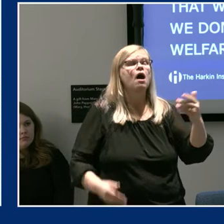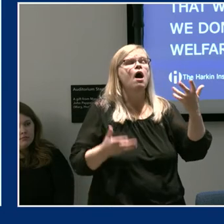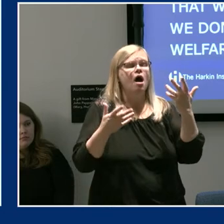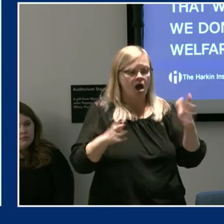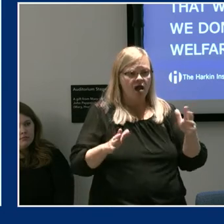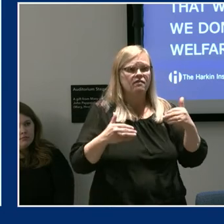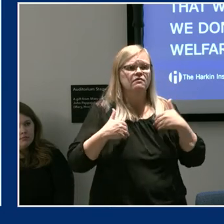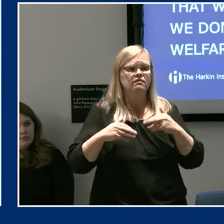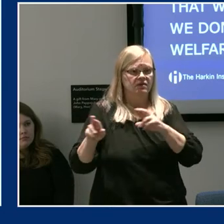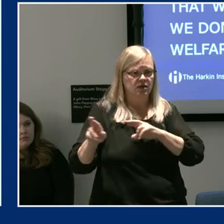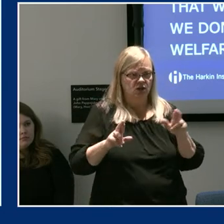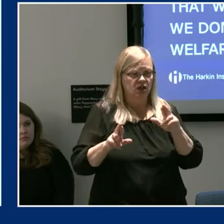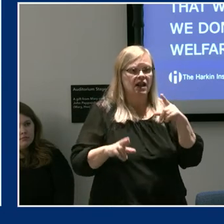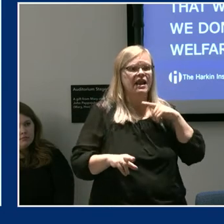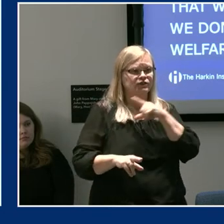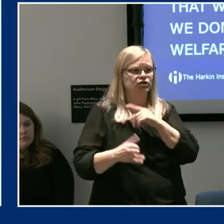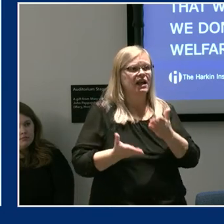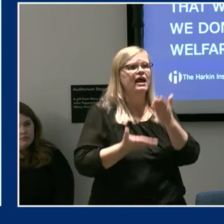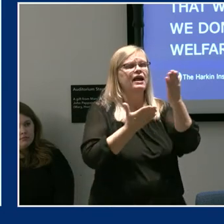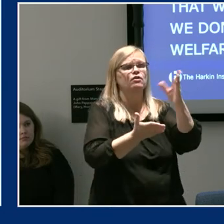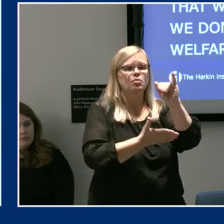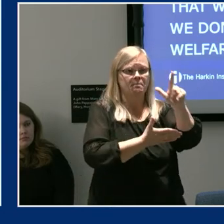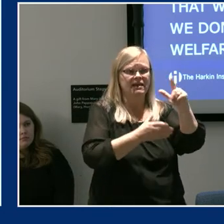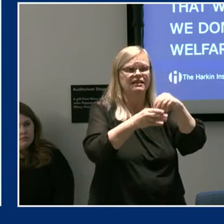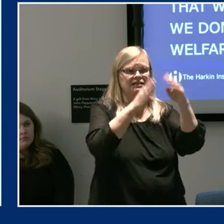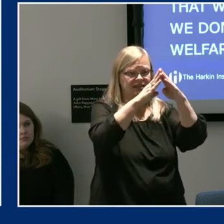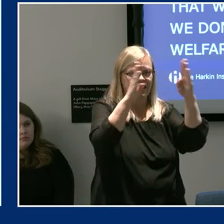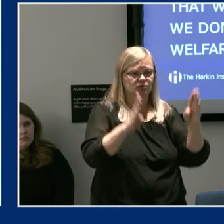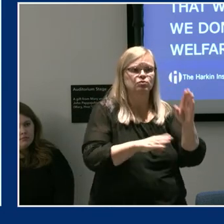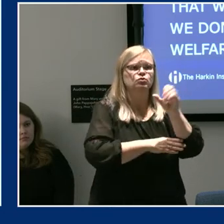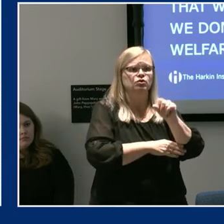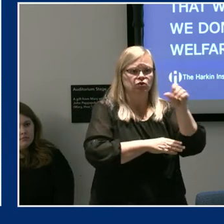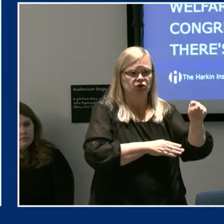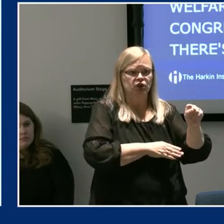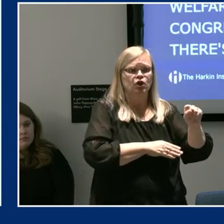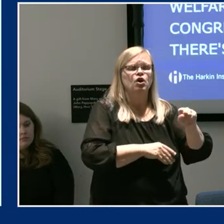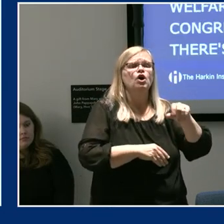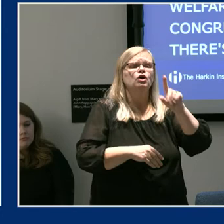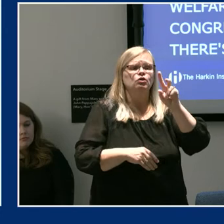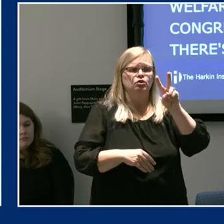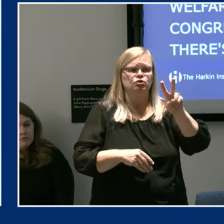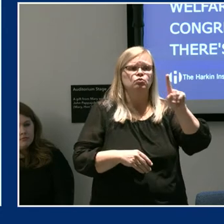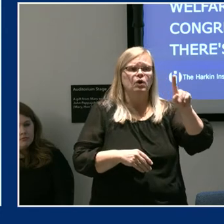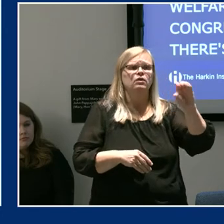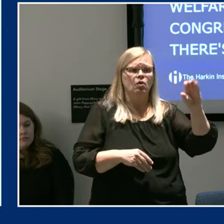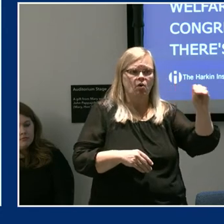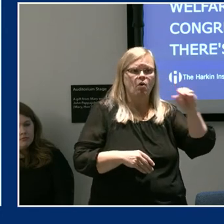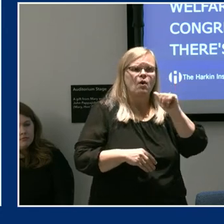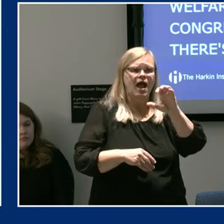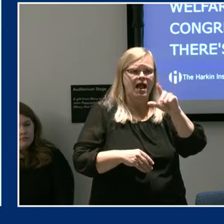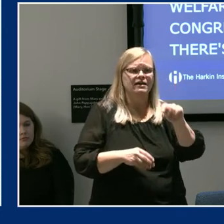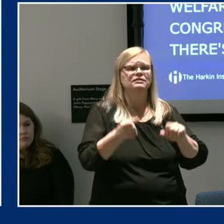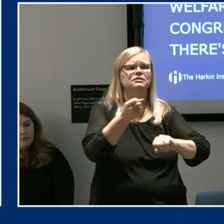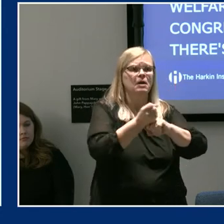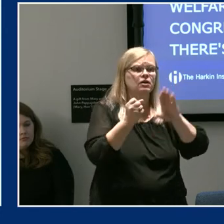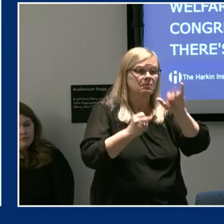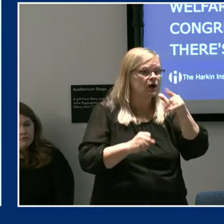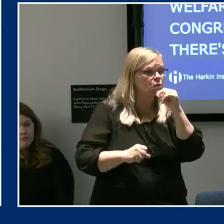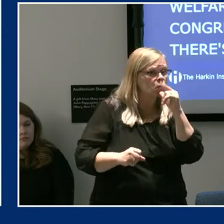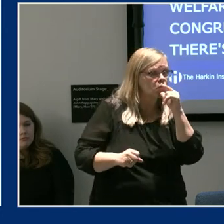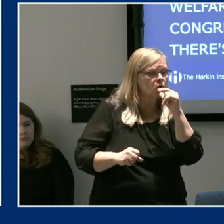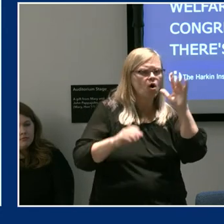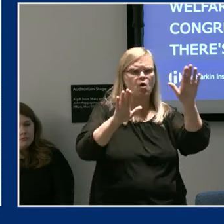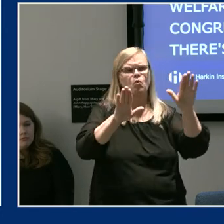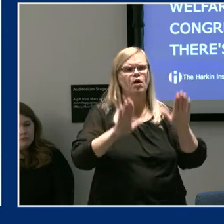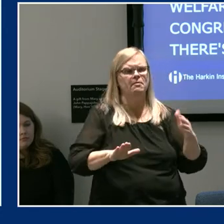the Congress. There's a bill in the House, Social Security 2100 Act, sponsored by a